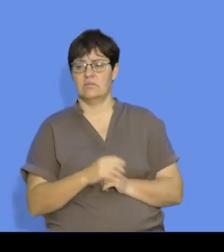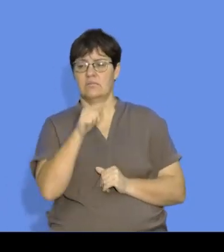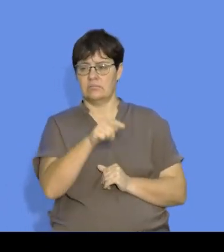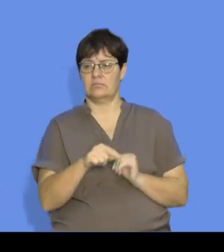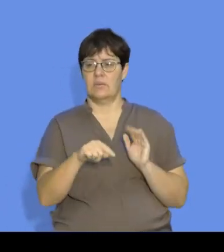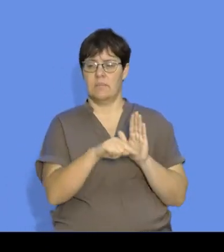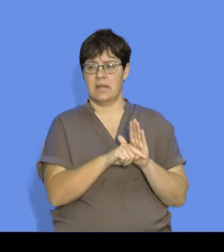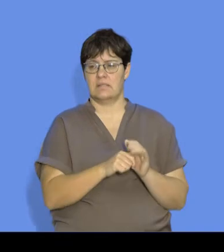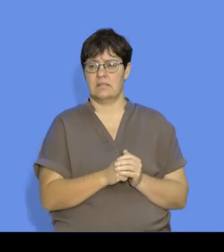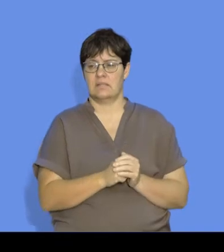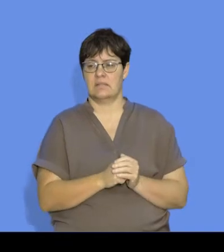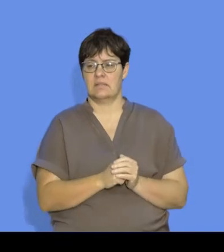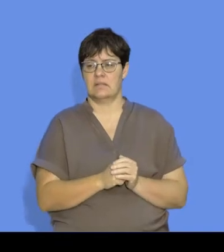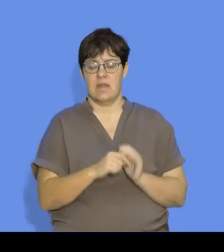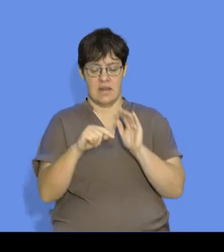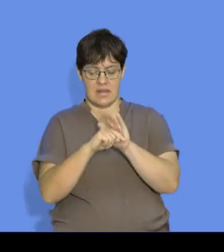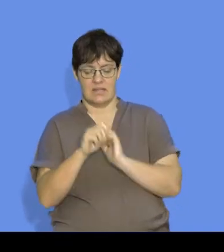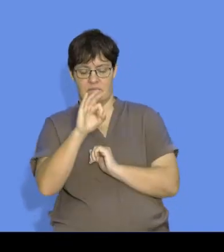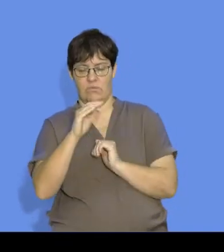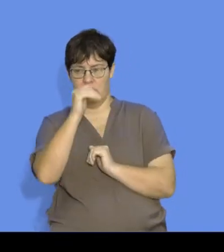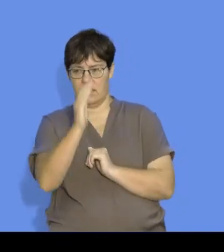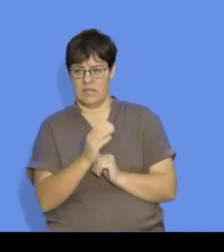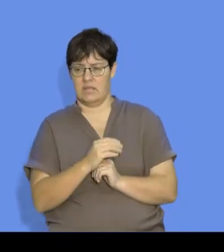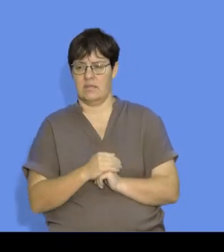my c. So this will be minus